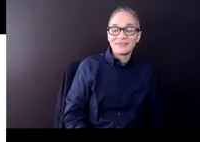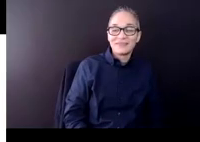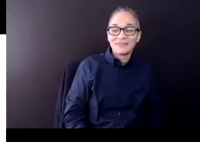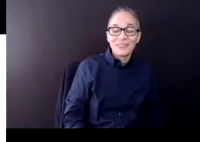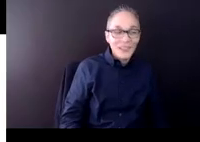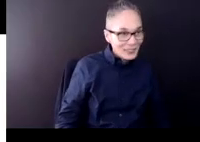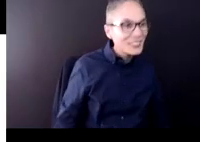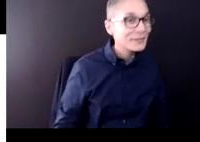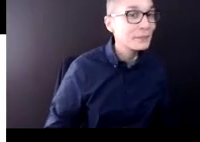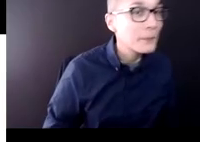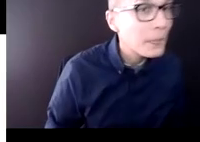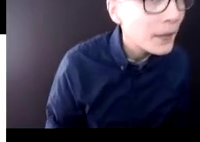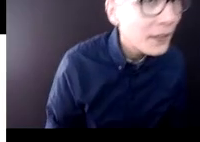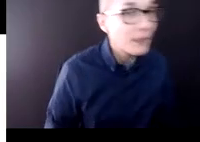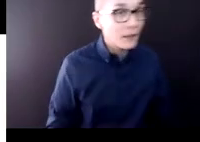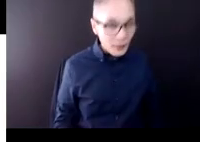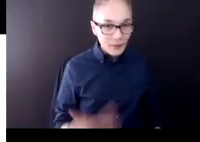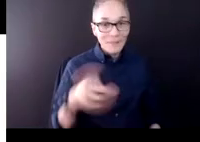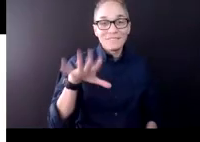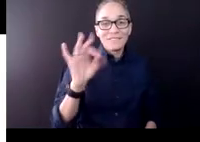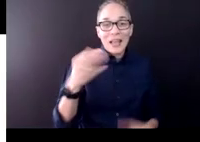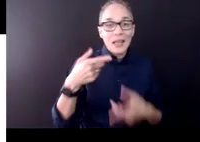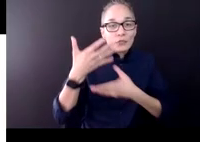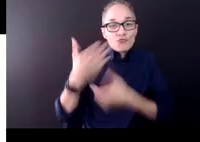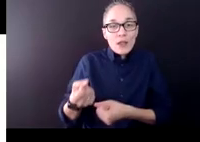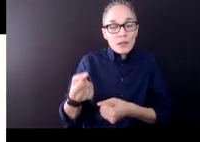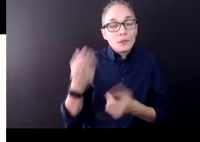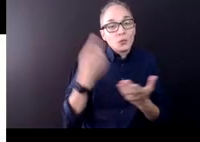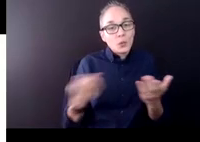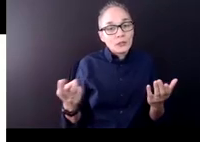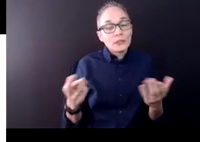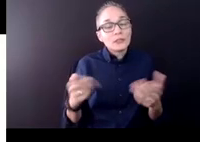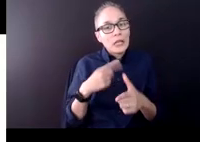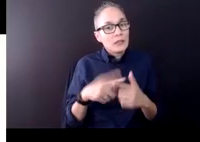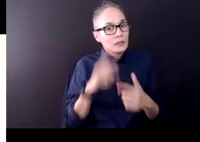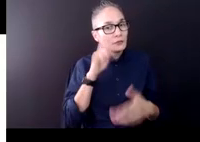And so check the information before using it, find credible sources, and cross-check the facts.